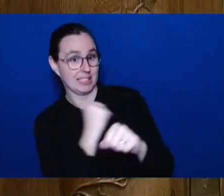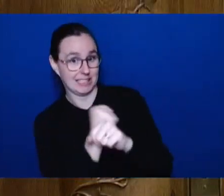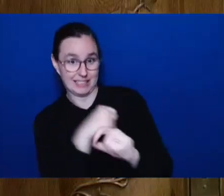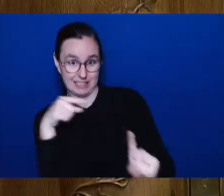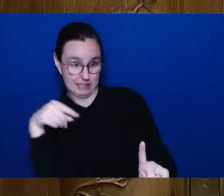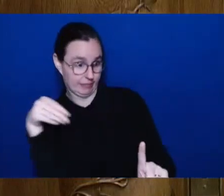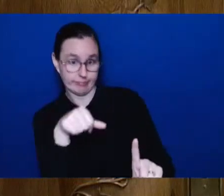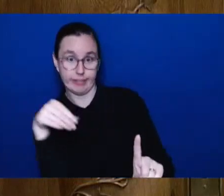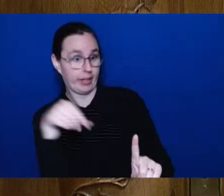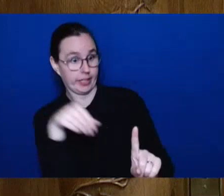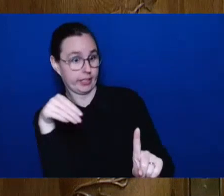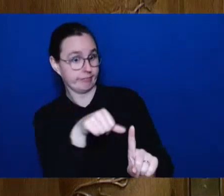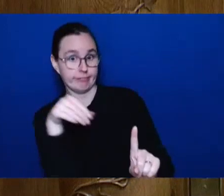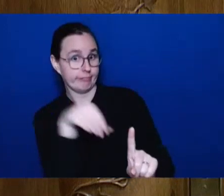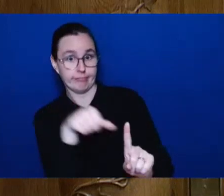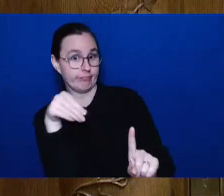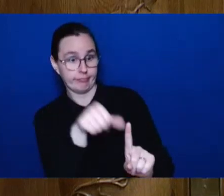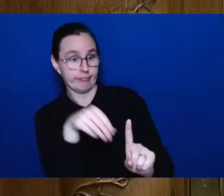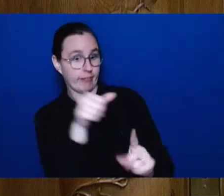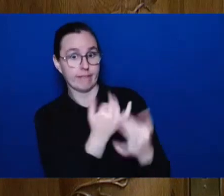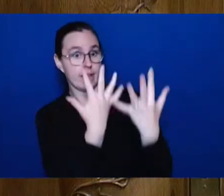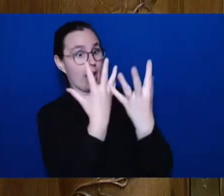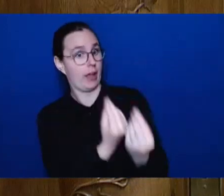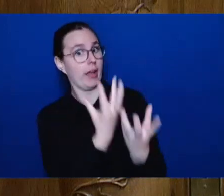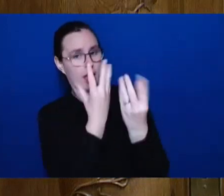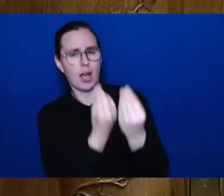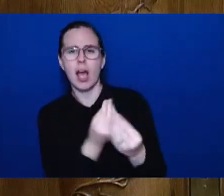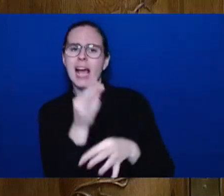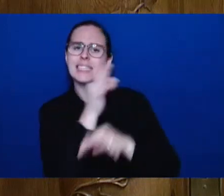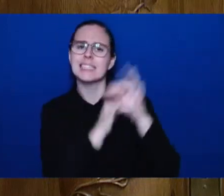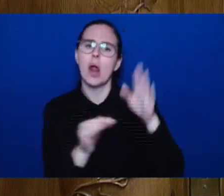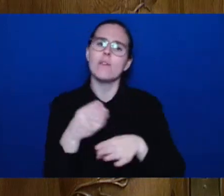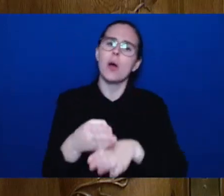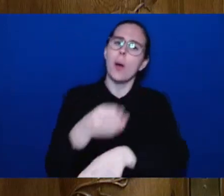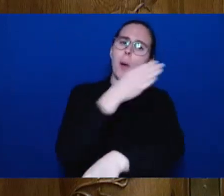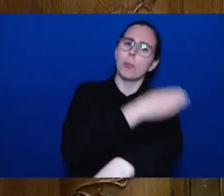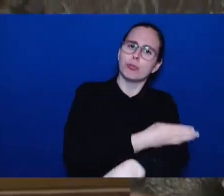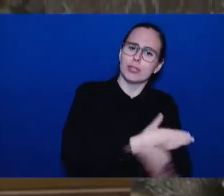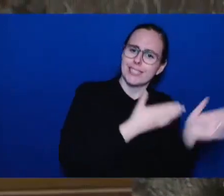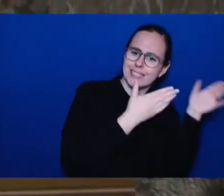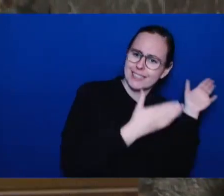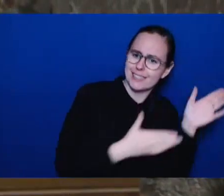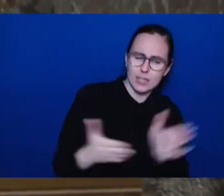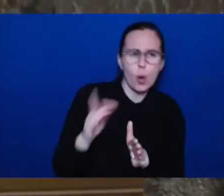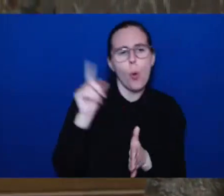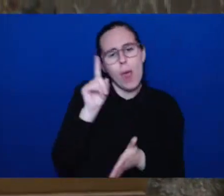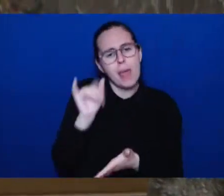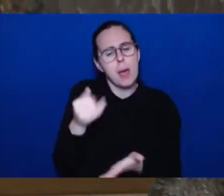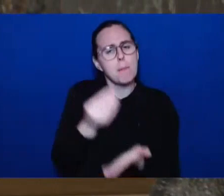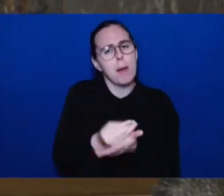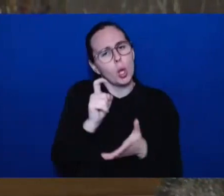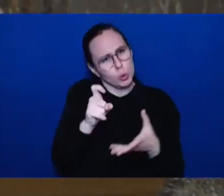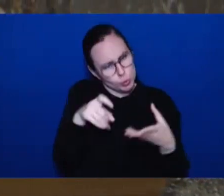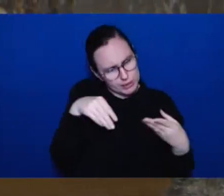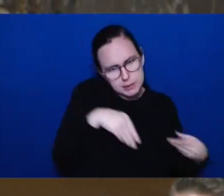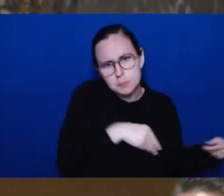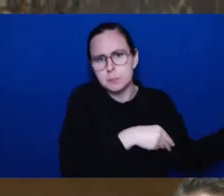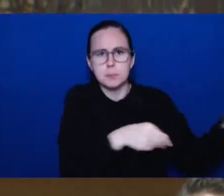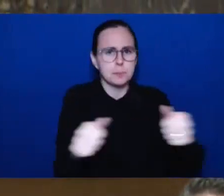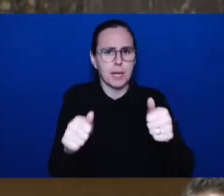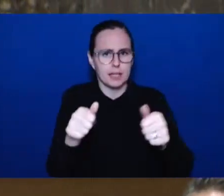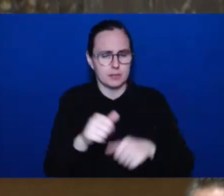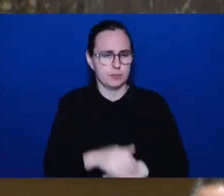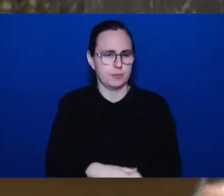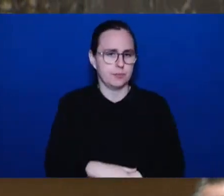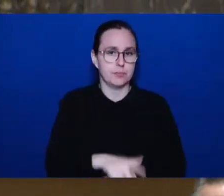Minister of Forest. Thank you very much, Mr. Speaker, and thank the member for the question. There's no doubt that this fire